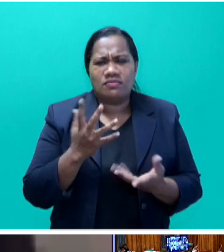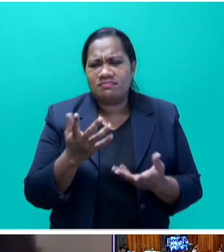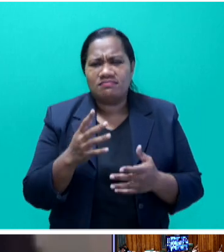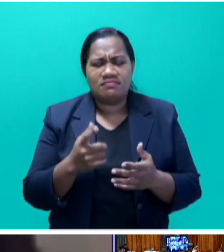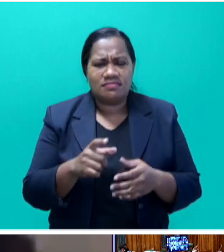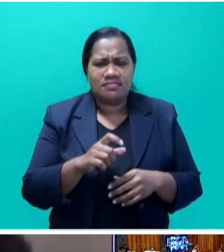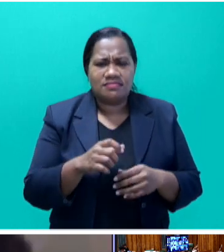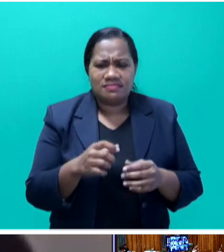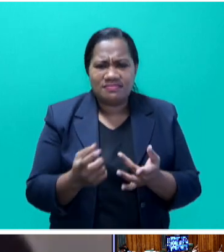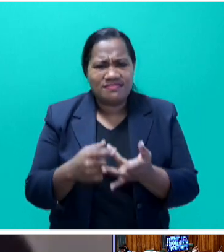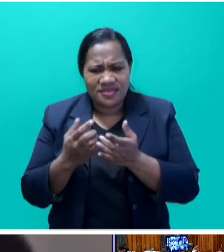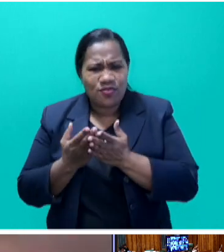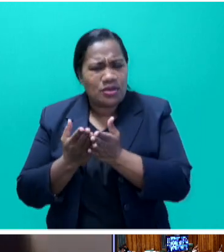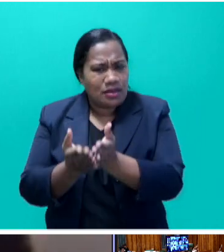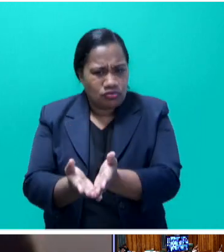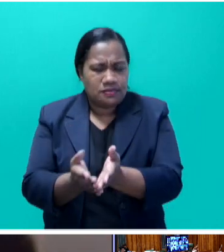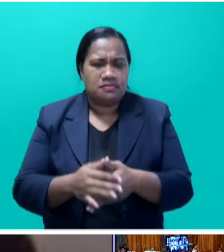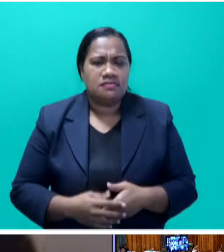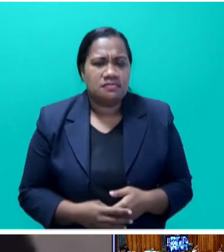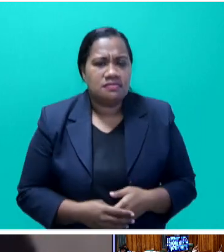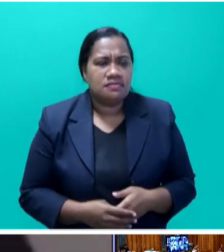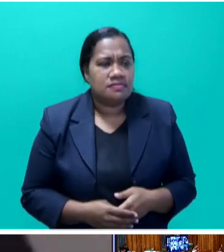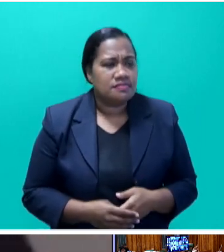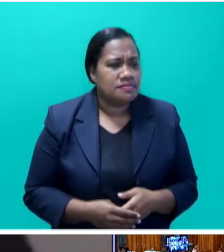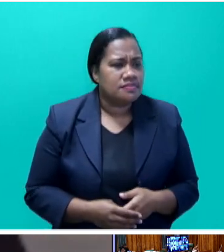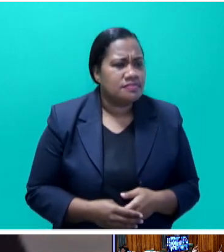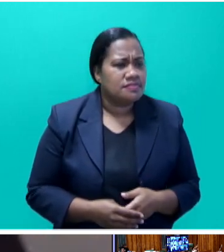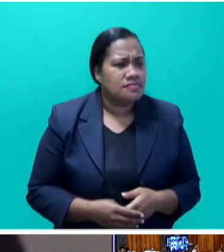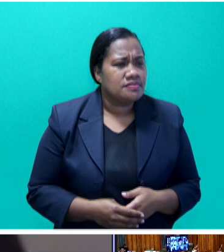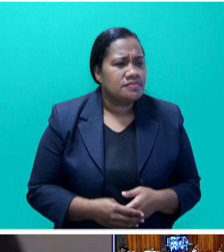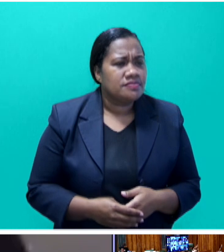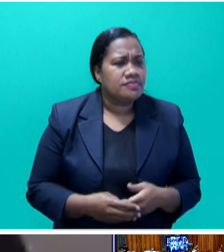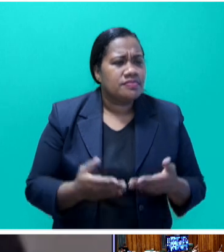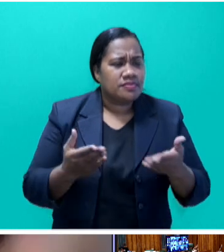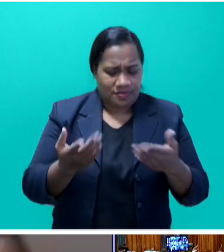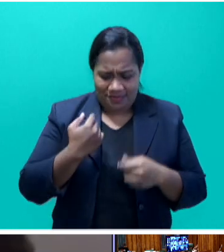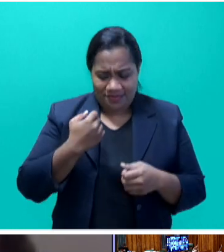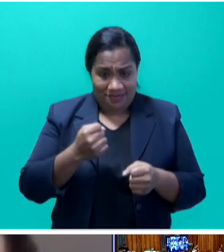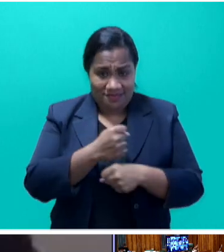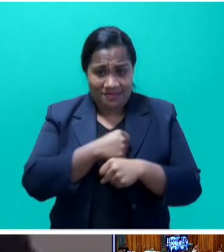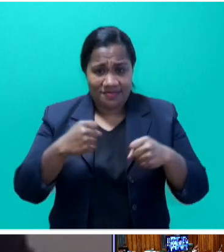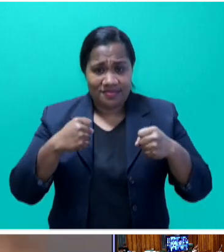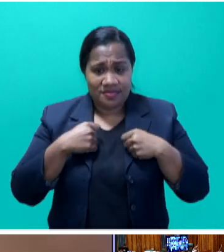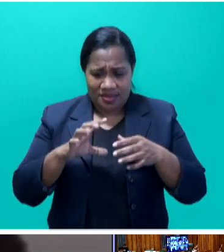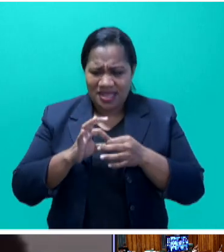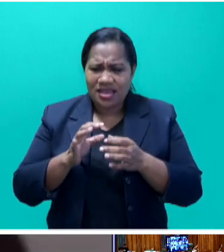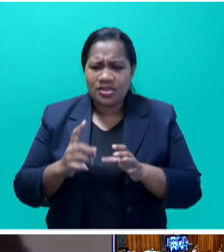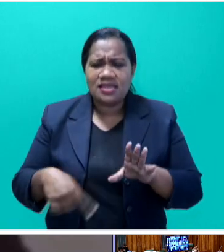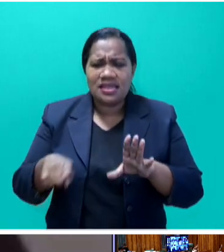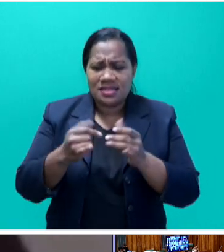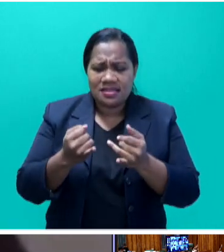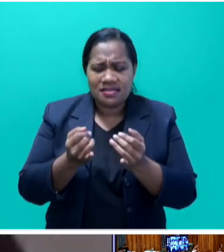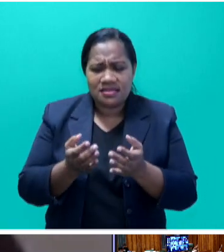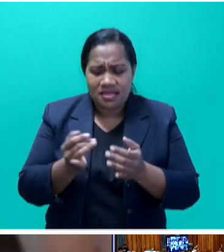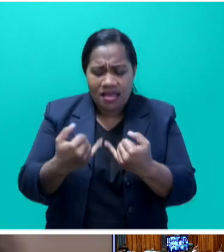for faster movement in and out of our ports. Given our geographical dispersion, inter-island sea transportation is essential